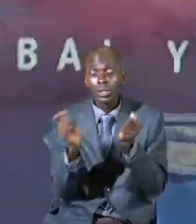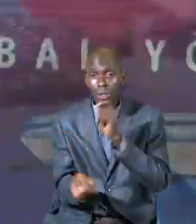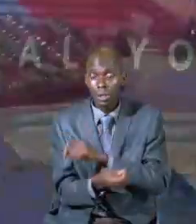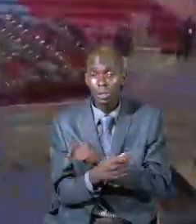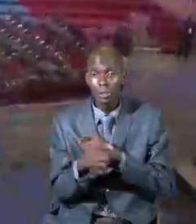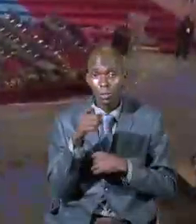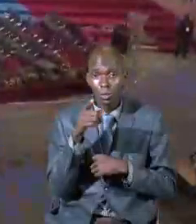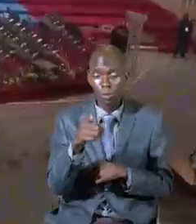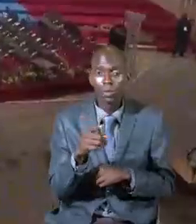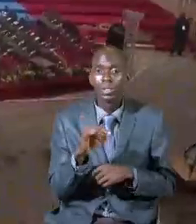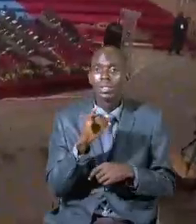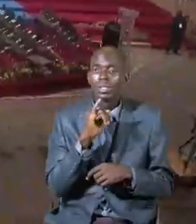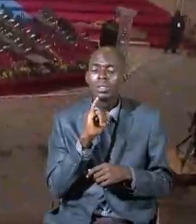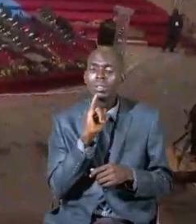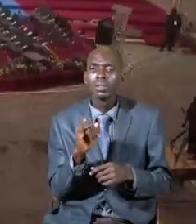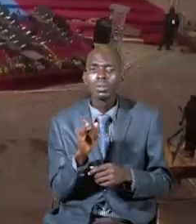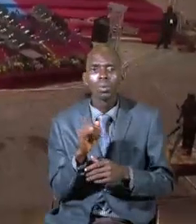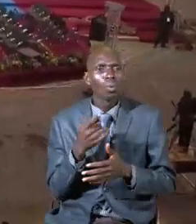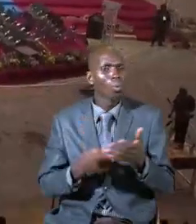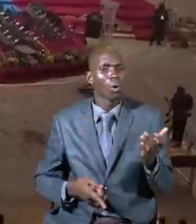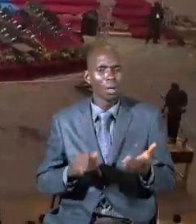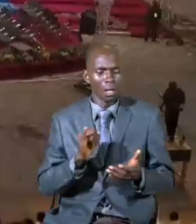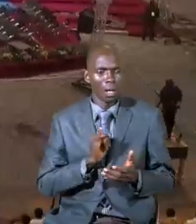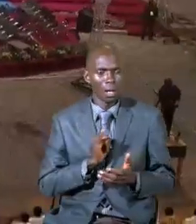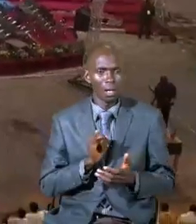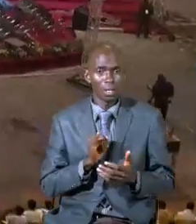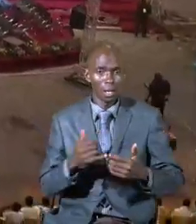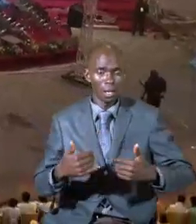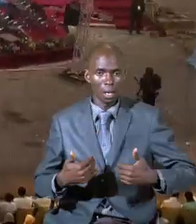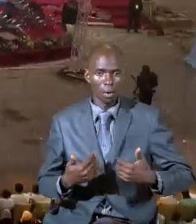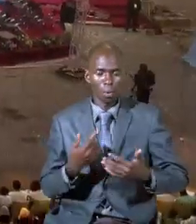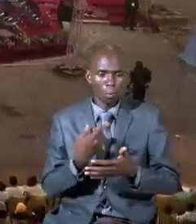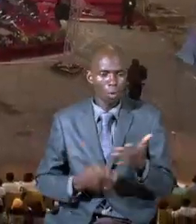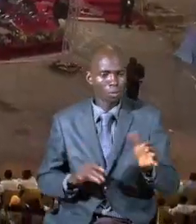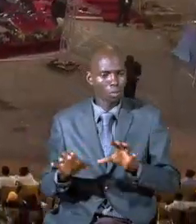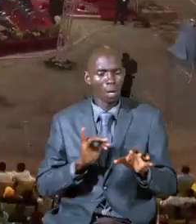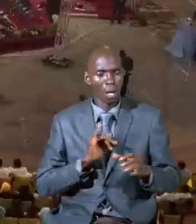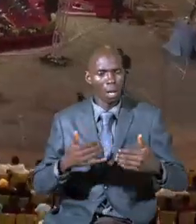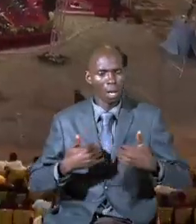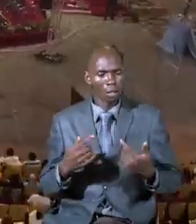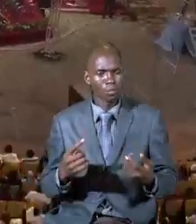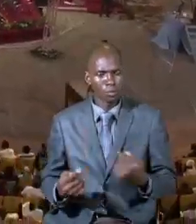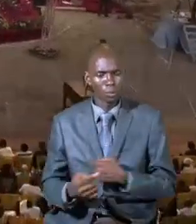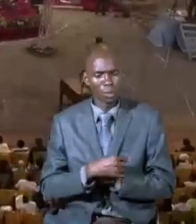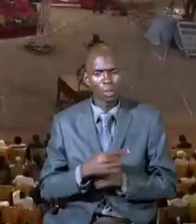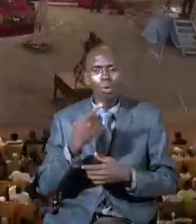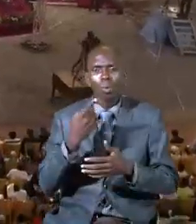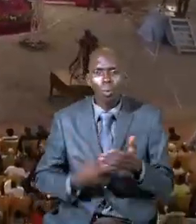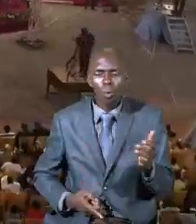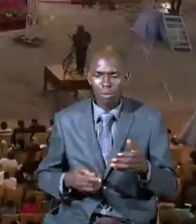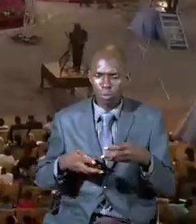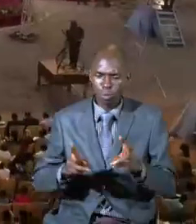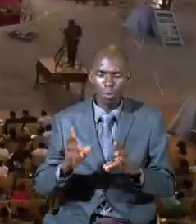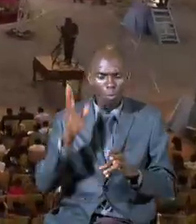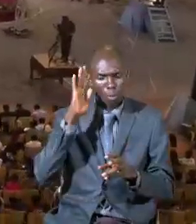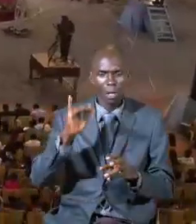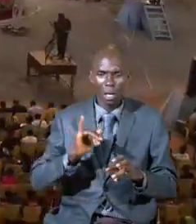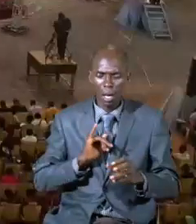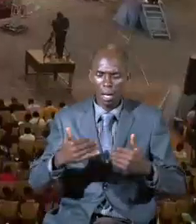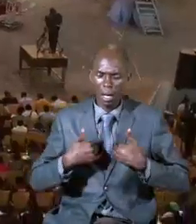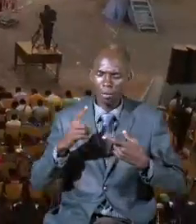new direction do I have to follow? What is it I must